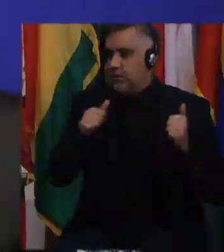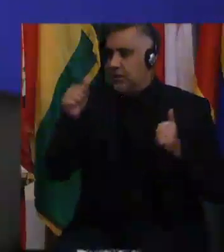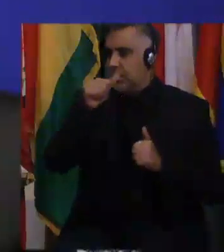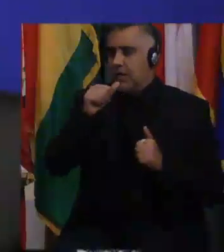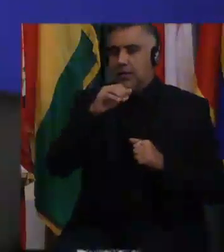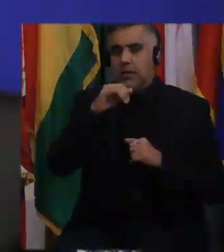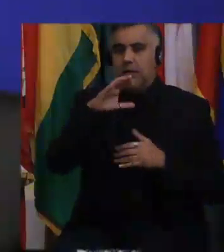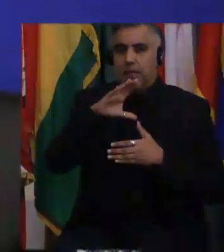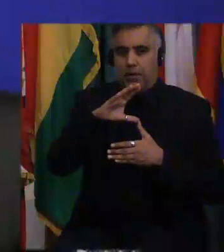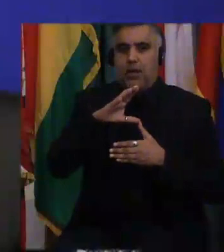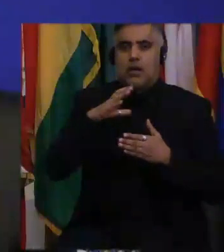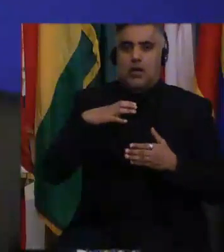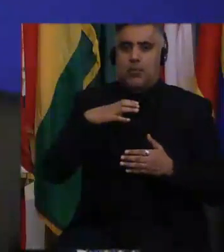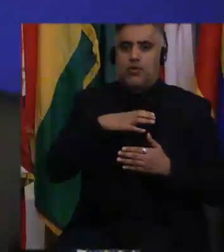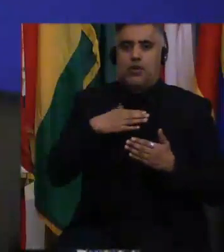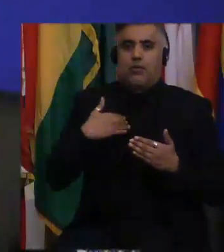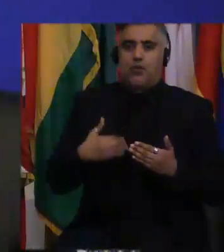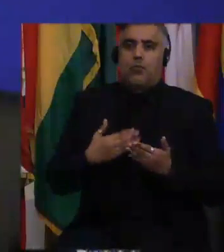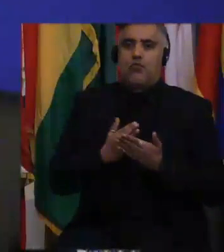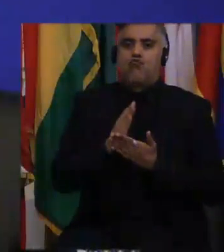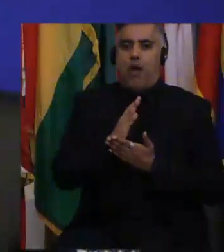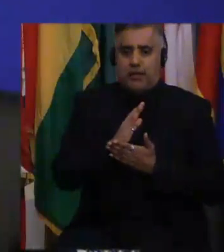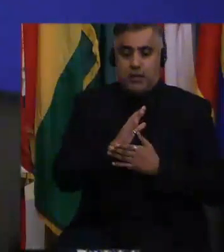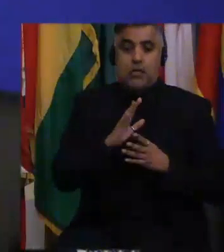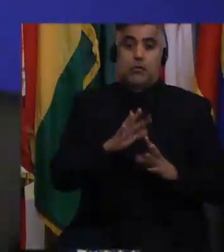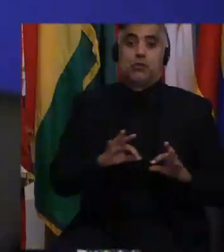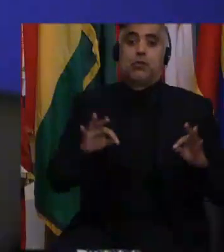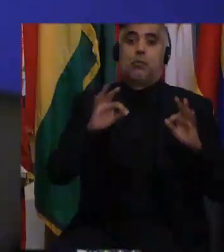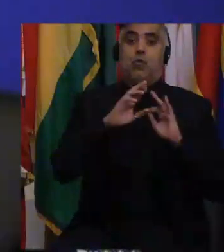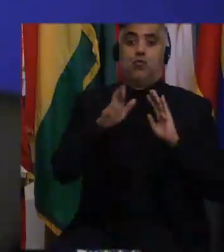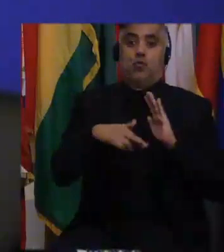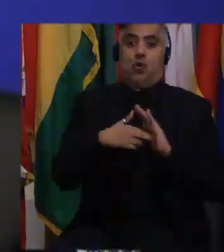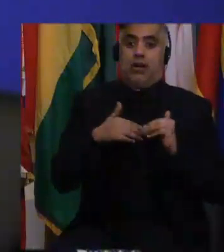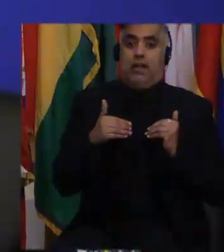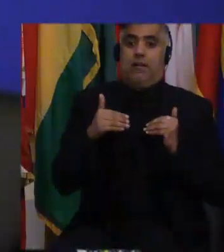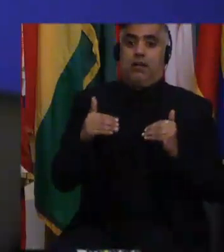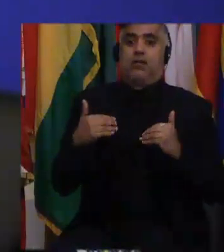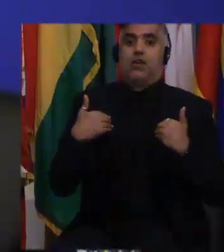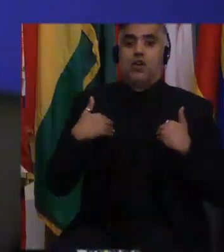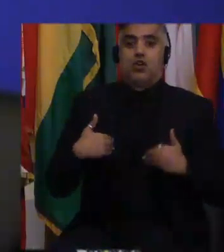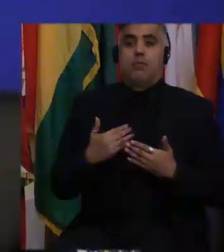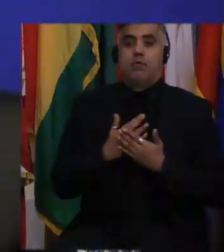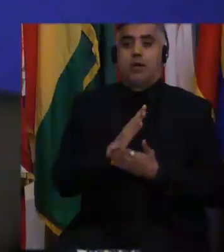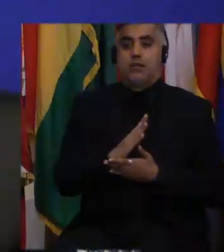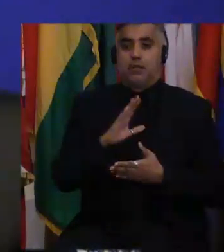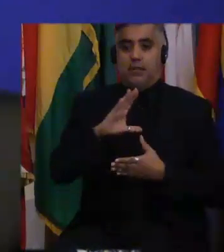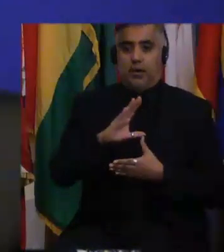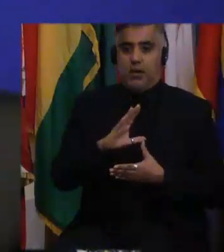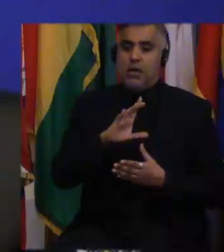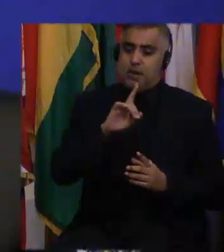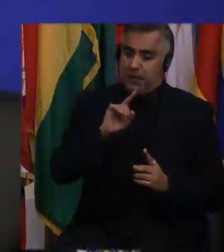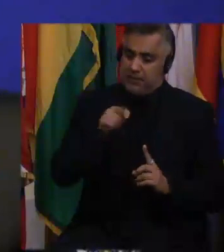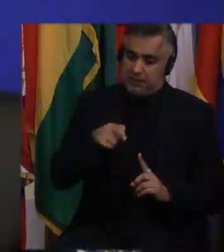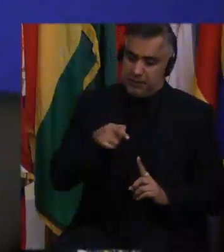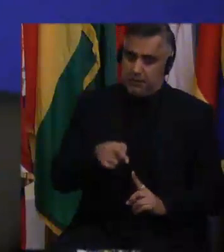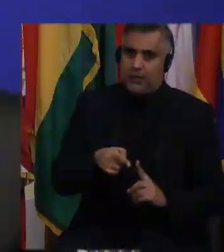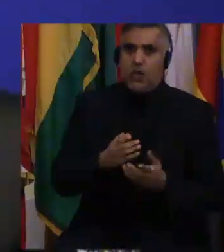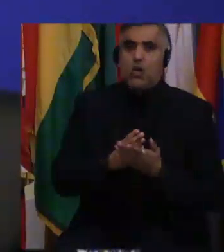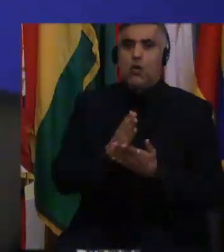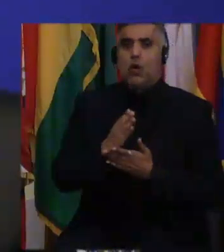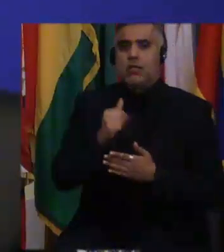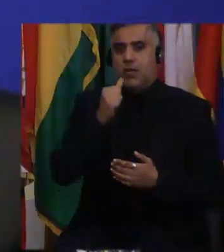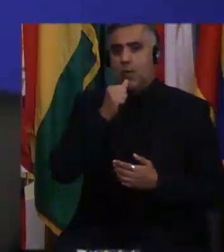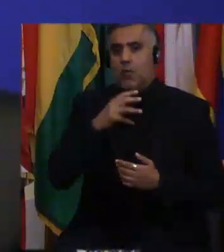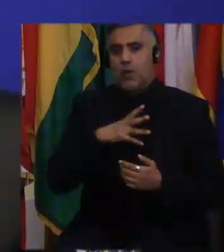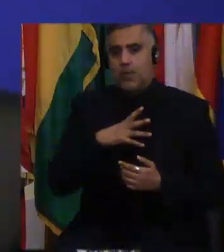Inter-American Commission on Human Rights, which plays an important role in advancing human rights generally in the Americas, but specifically the rights of